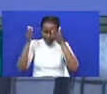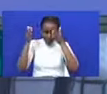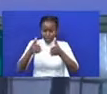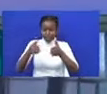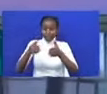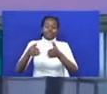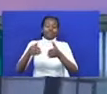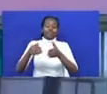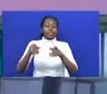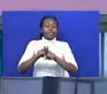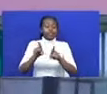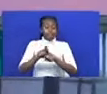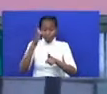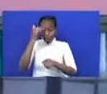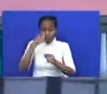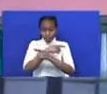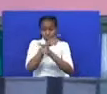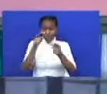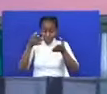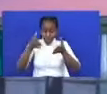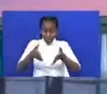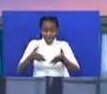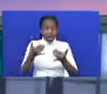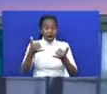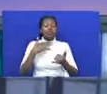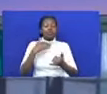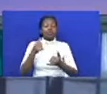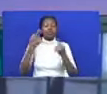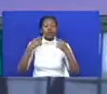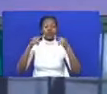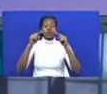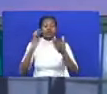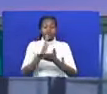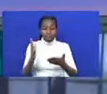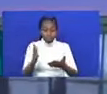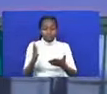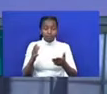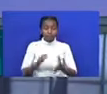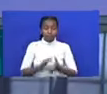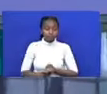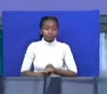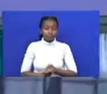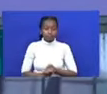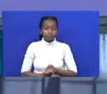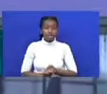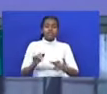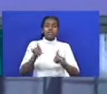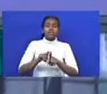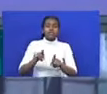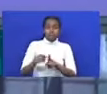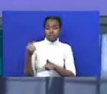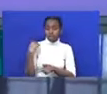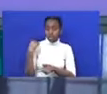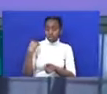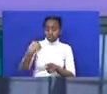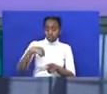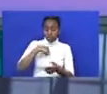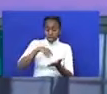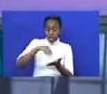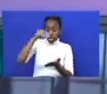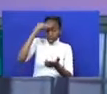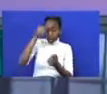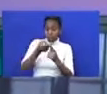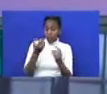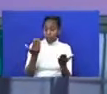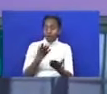And two, because you're here. And because I think we studied from Hebrews chapter 5 that when we are